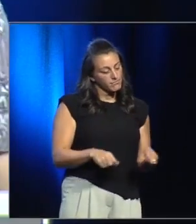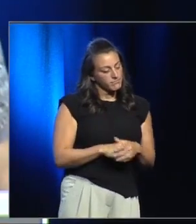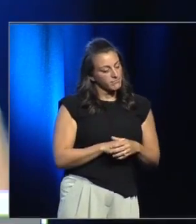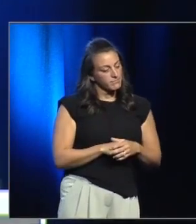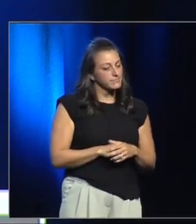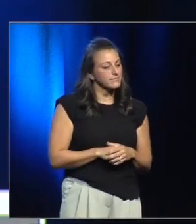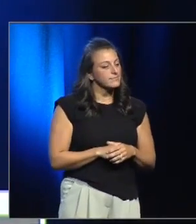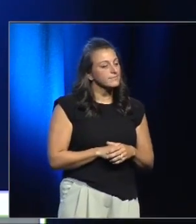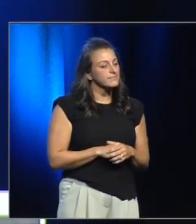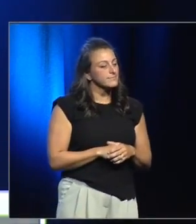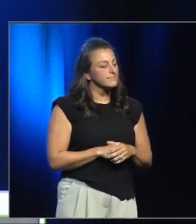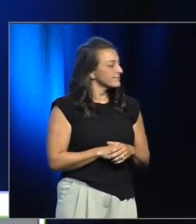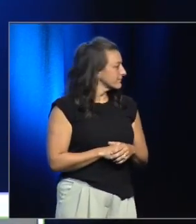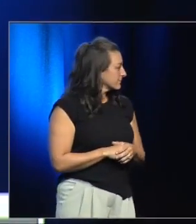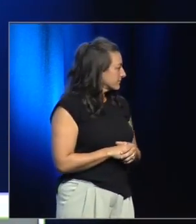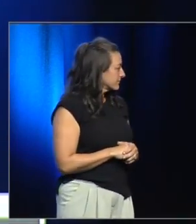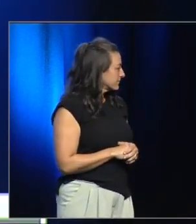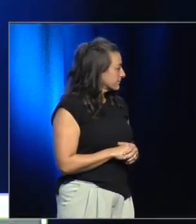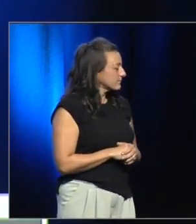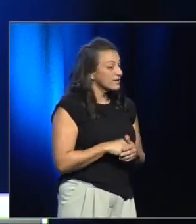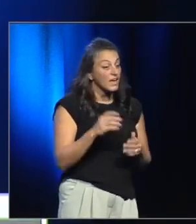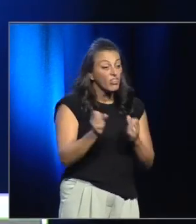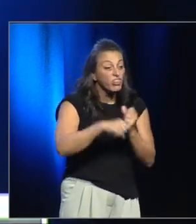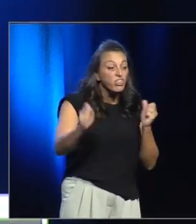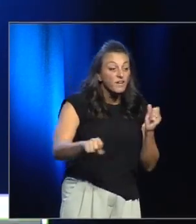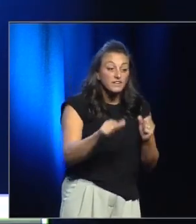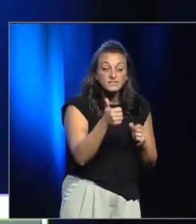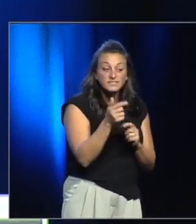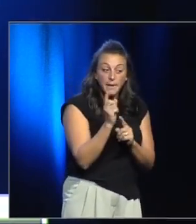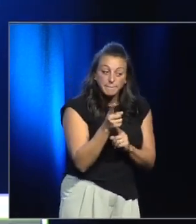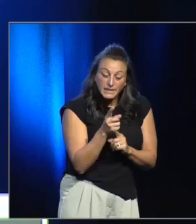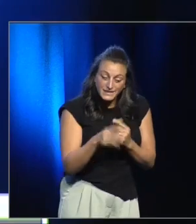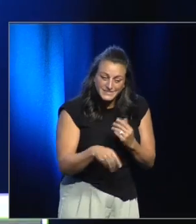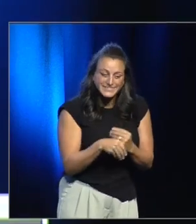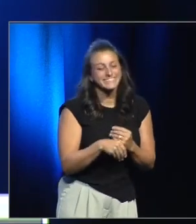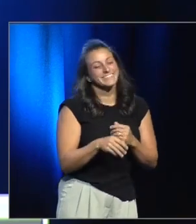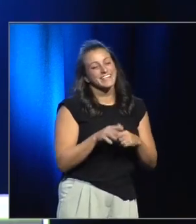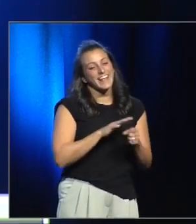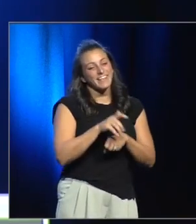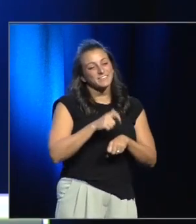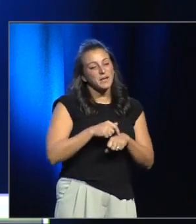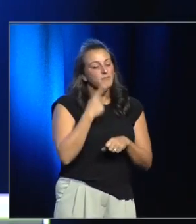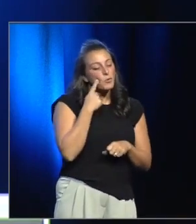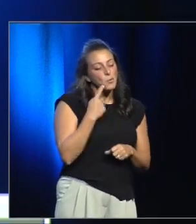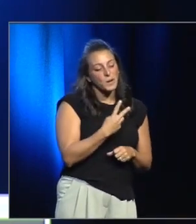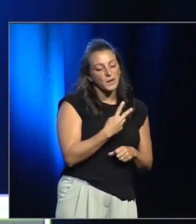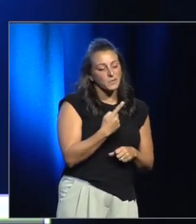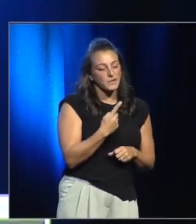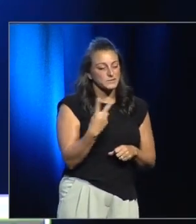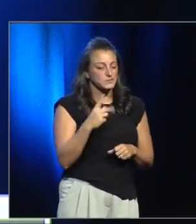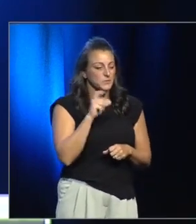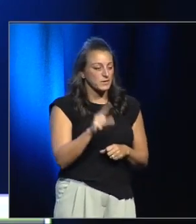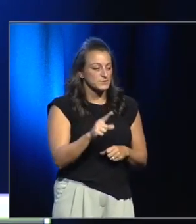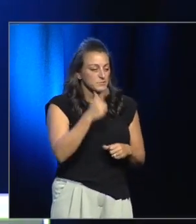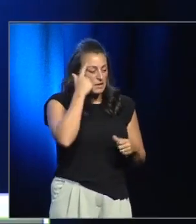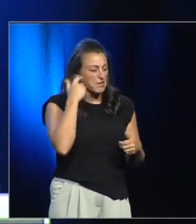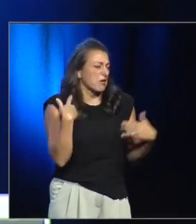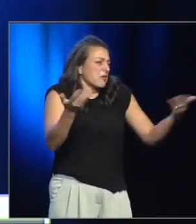Mark has blown out by 10 minutes. We've got time for a couple of questions because this is a plenary and why